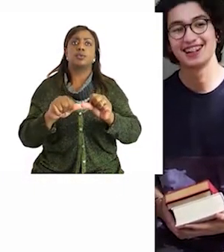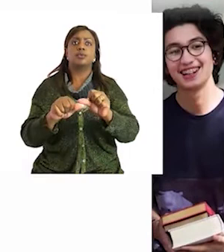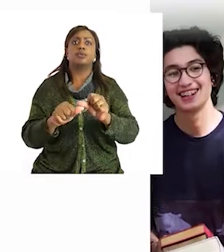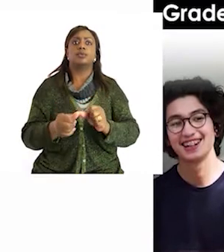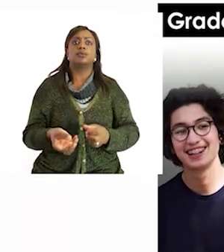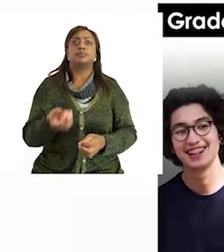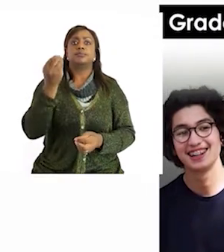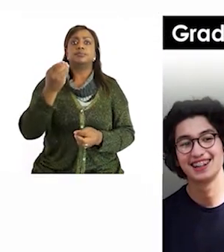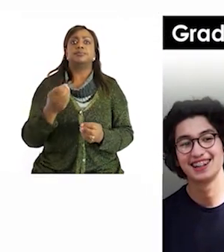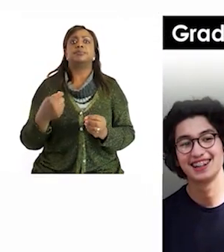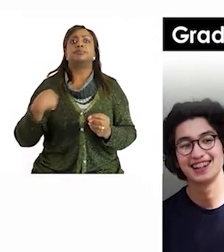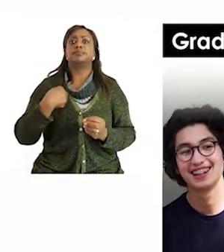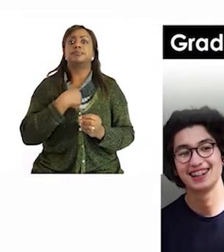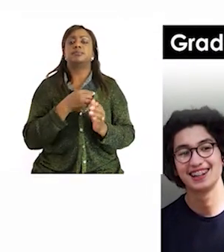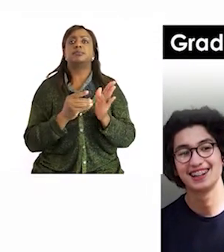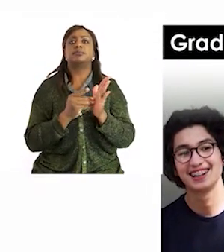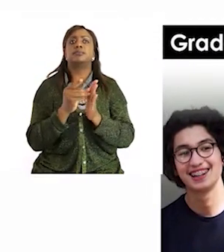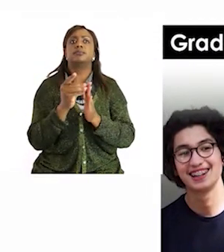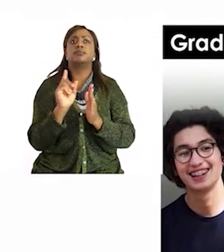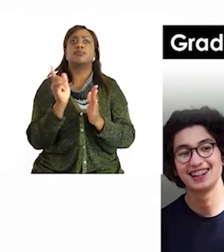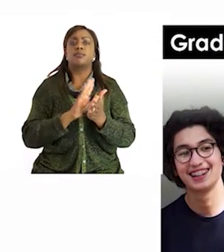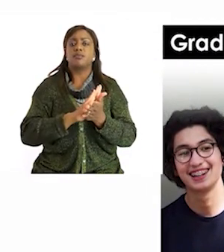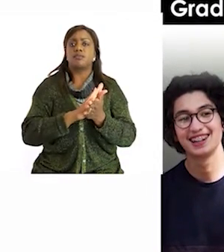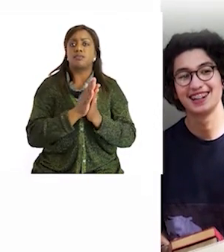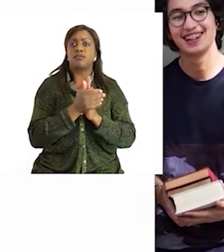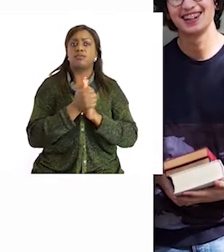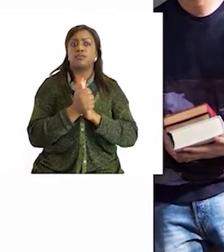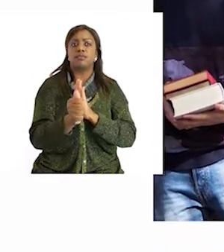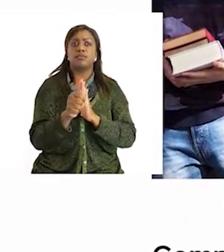development. What are the basic competencies